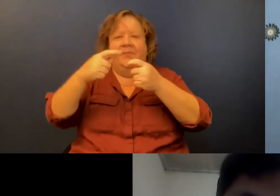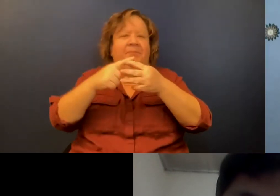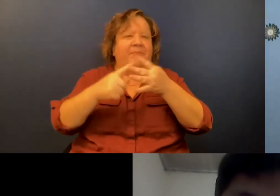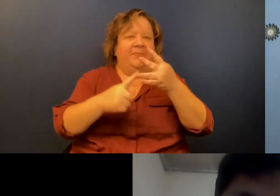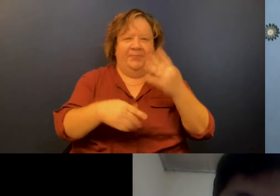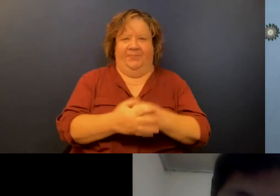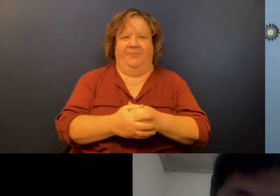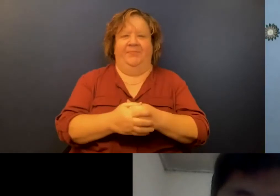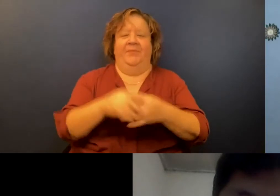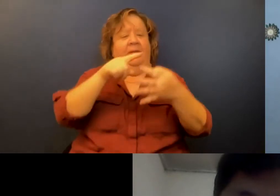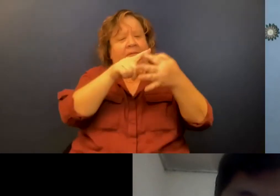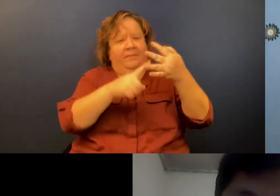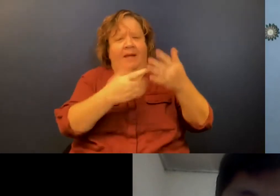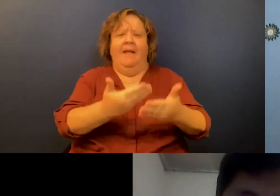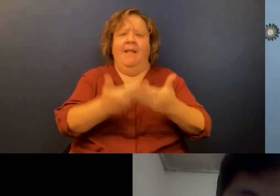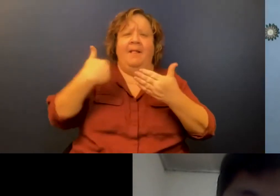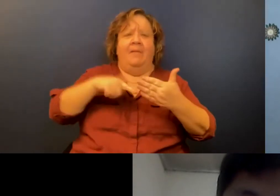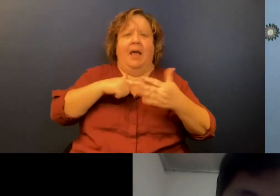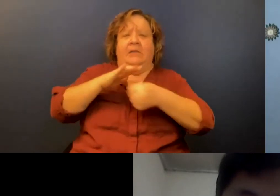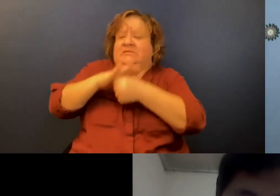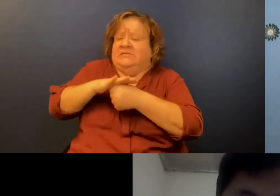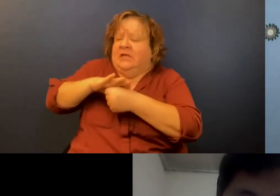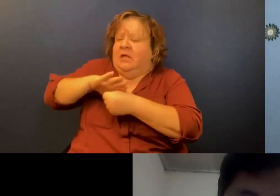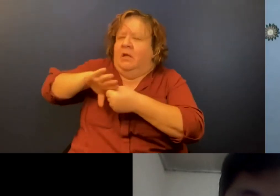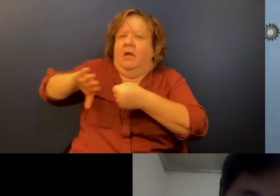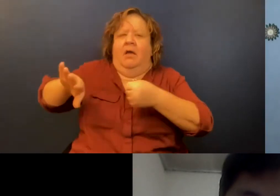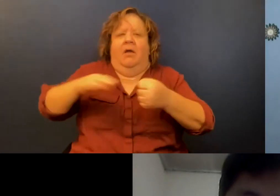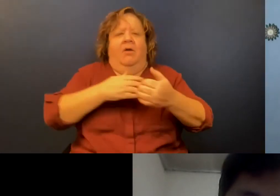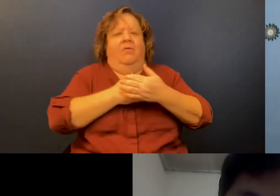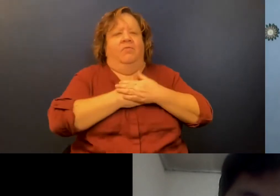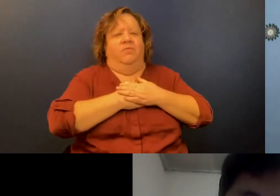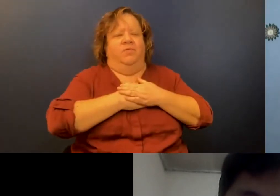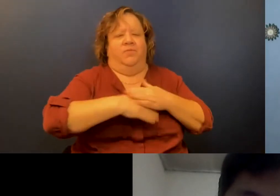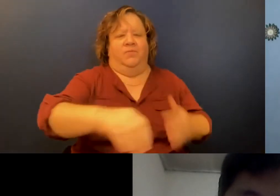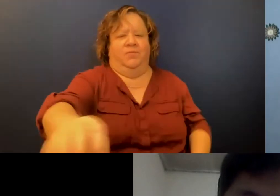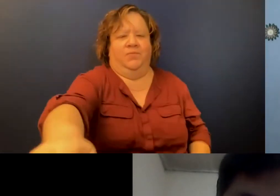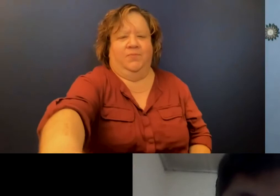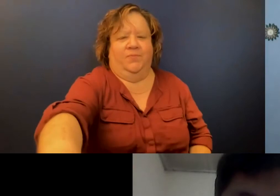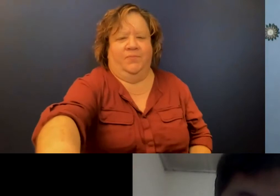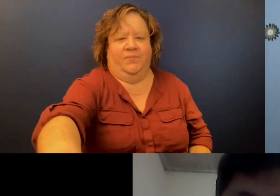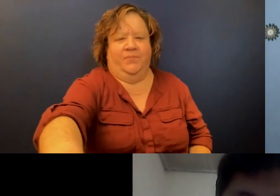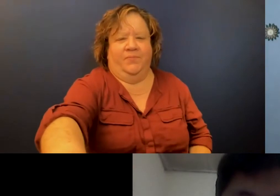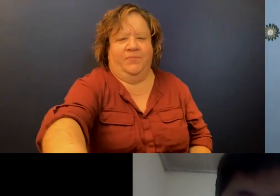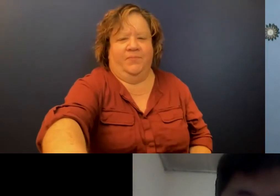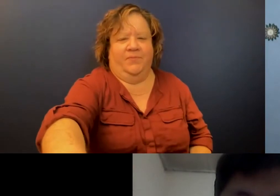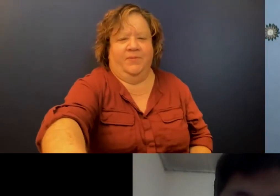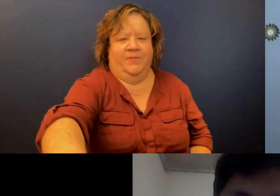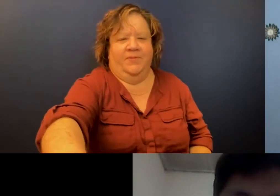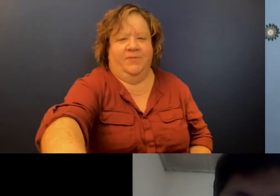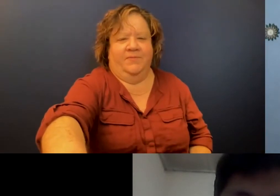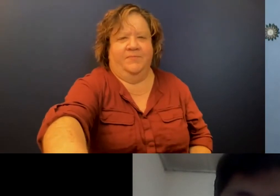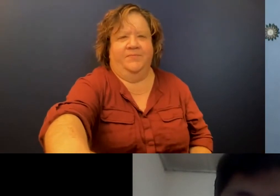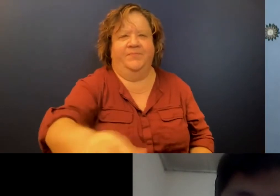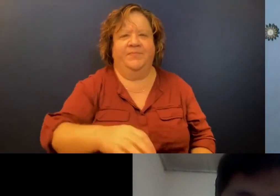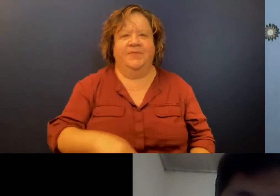agenda and the sustainable development goals, and also help us to fulfill the